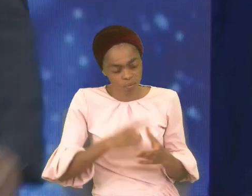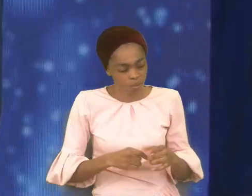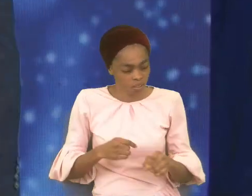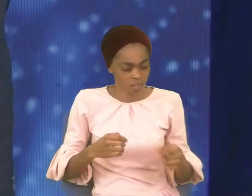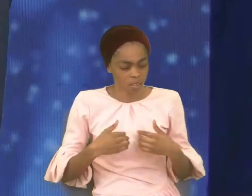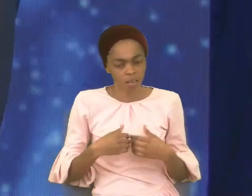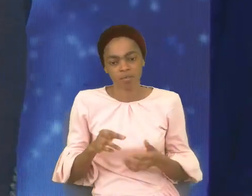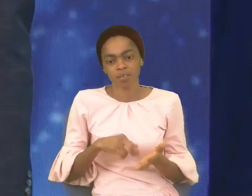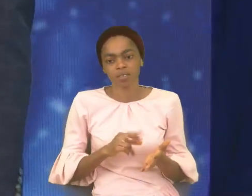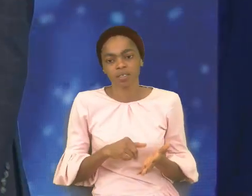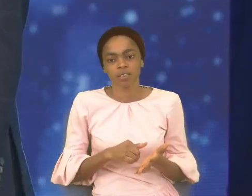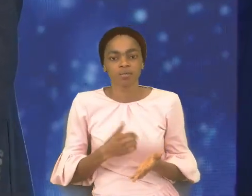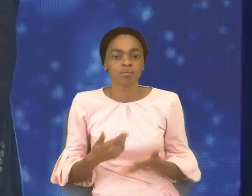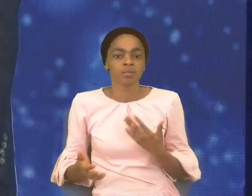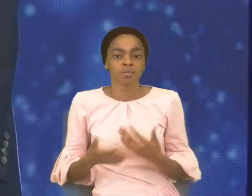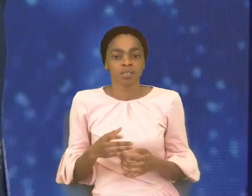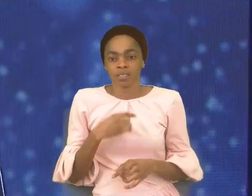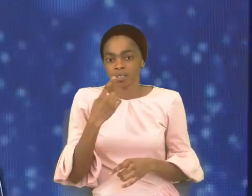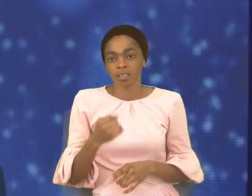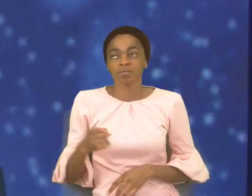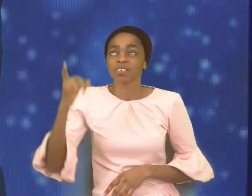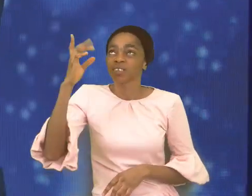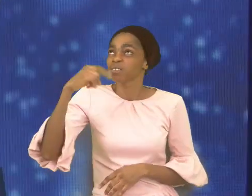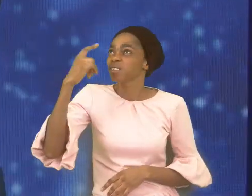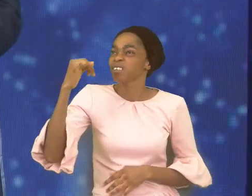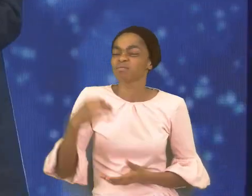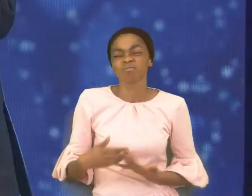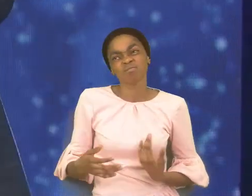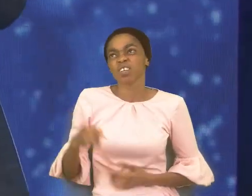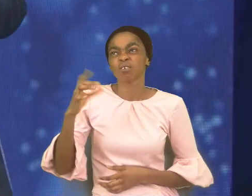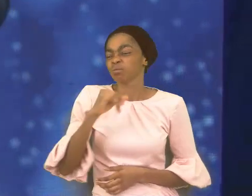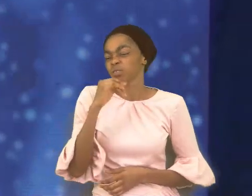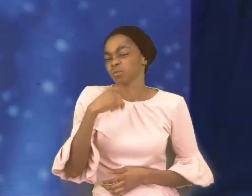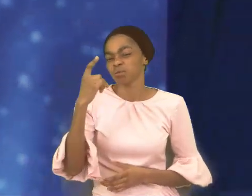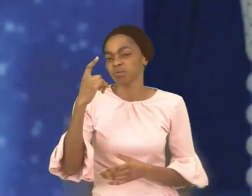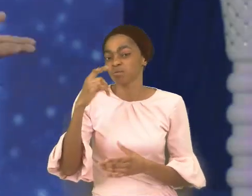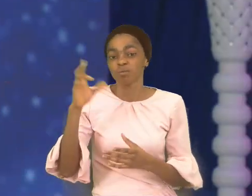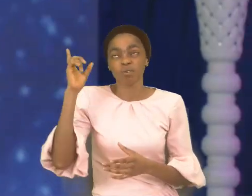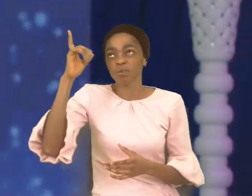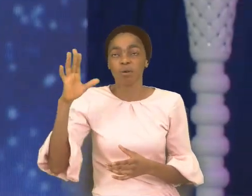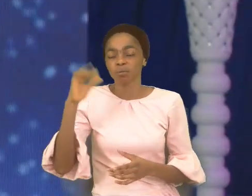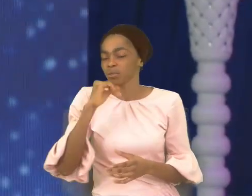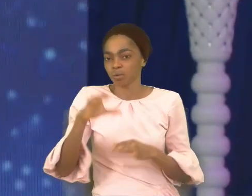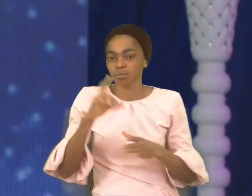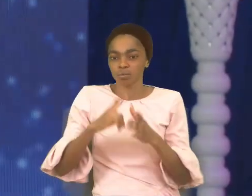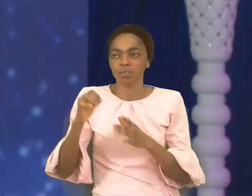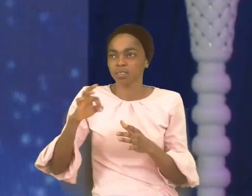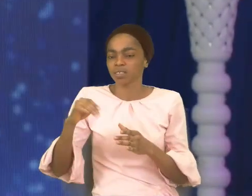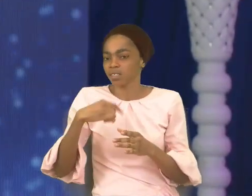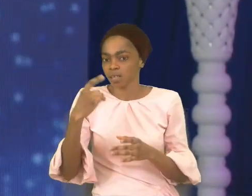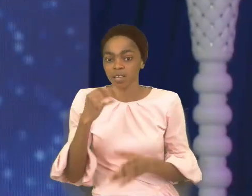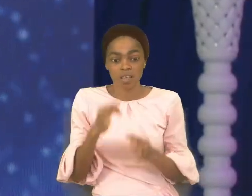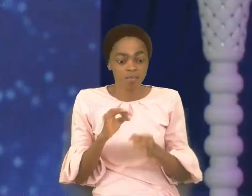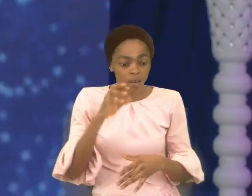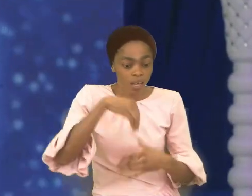do what he has said. If I go into that fire, I'll be burnt up. But here is the promise of God, that when